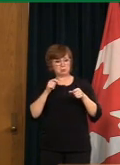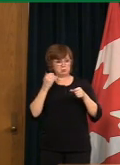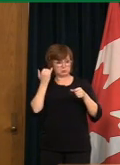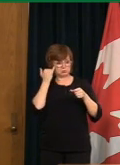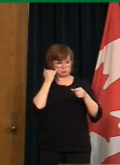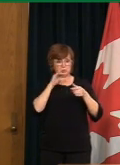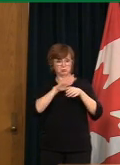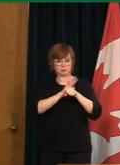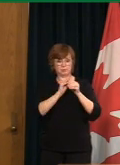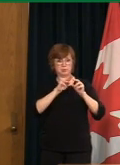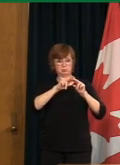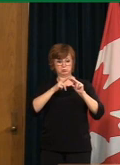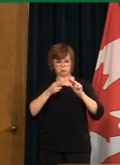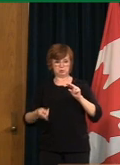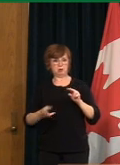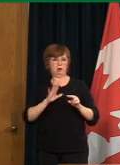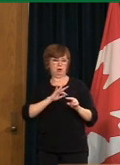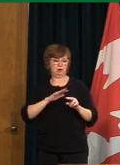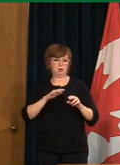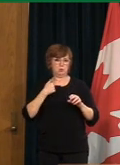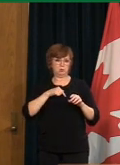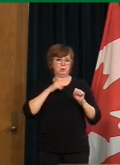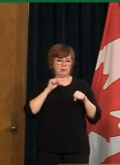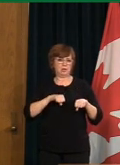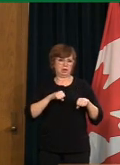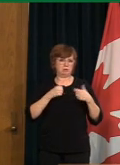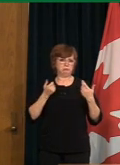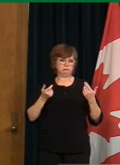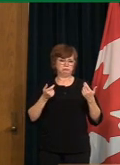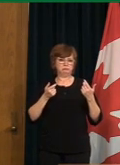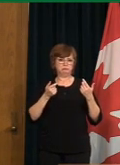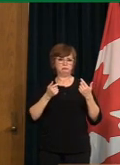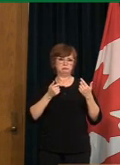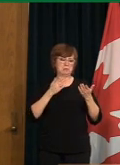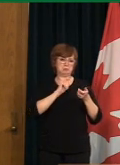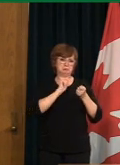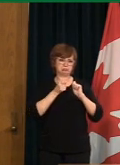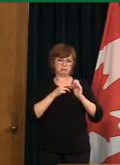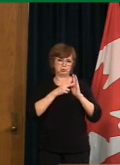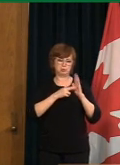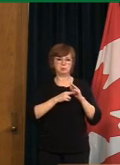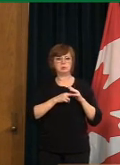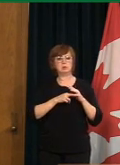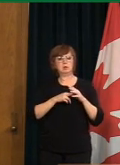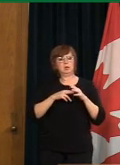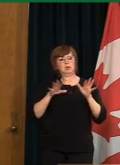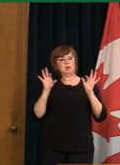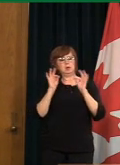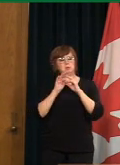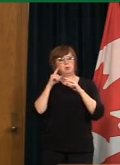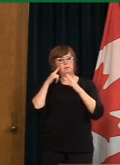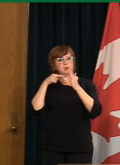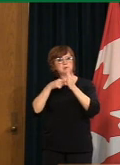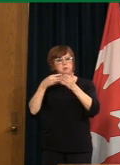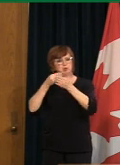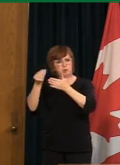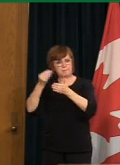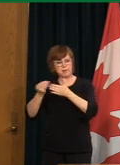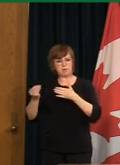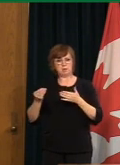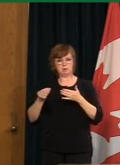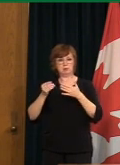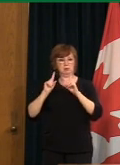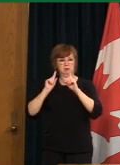said this before, that when you're out and about, shopping, go at times that are less busy. I think businesses can also